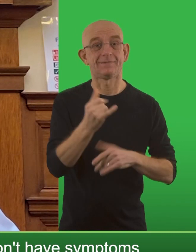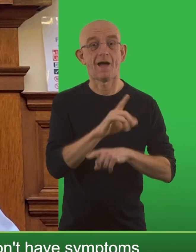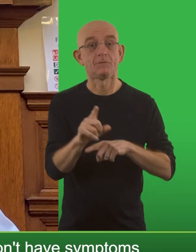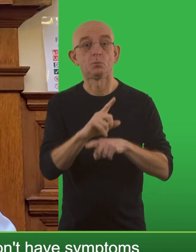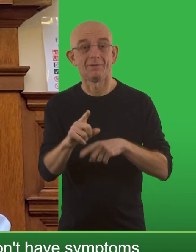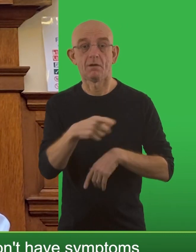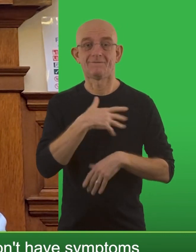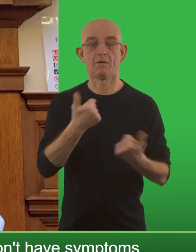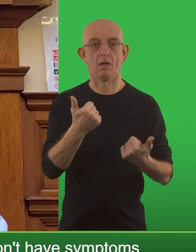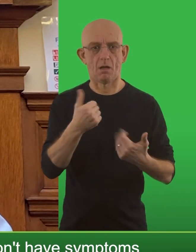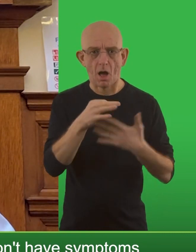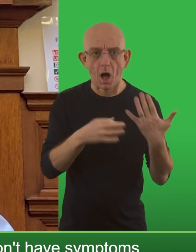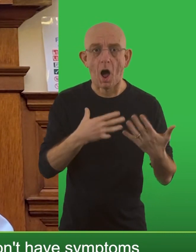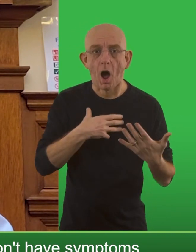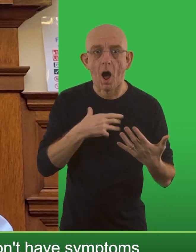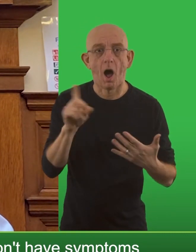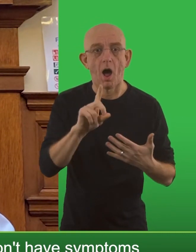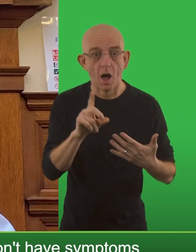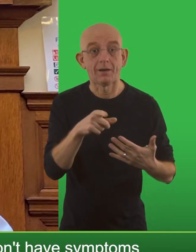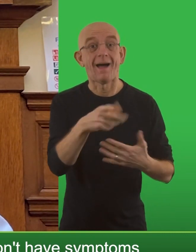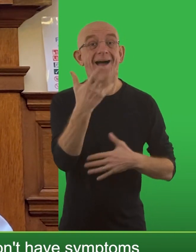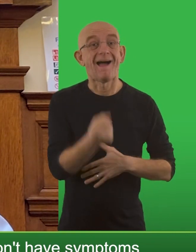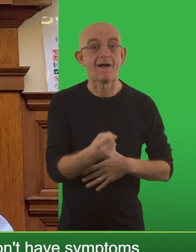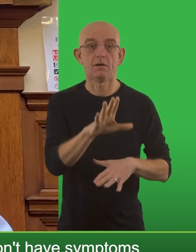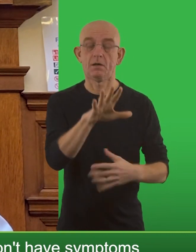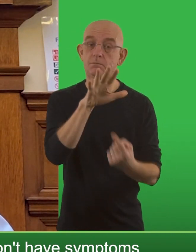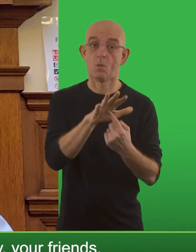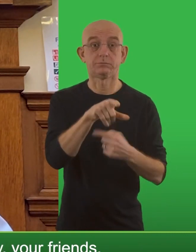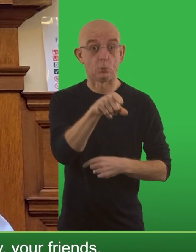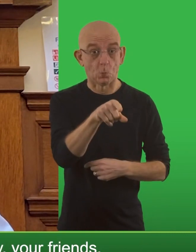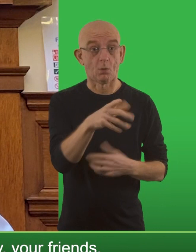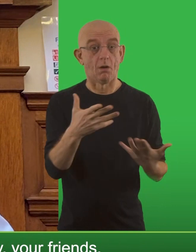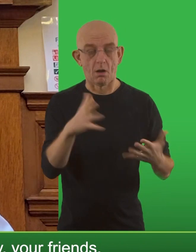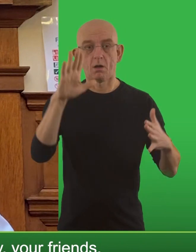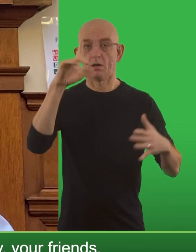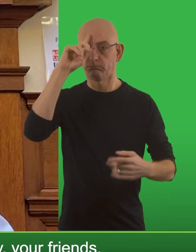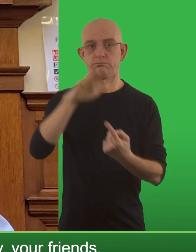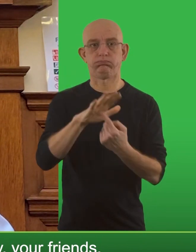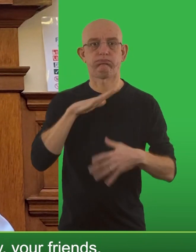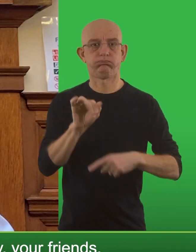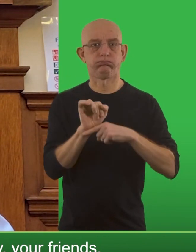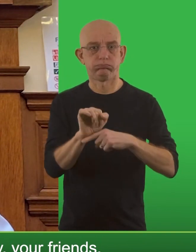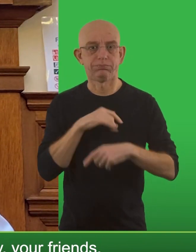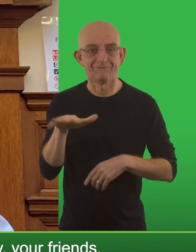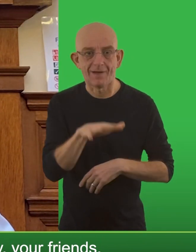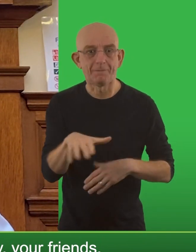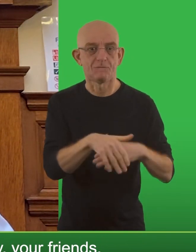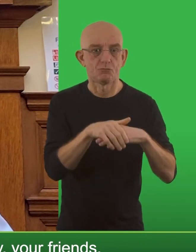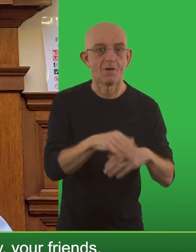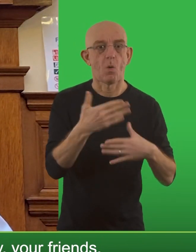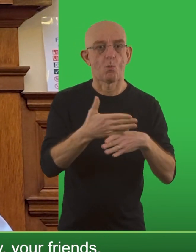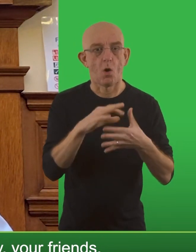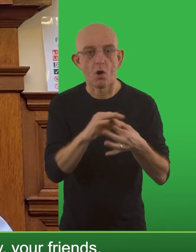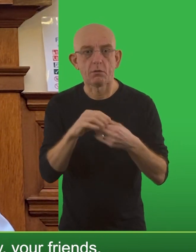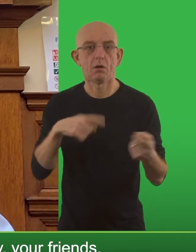have symptoms, and self-isolating if you test positive, really importantly, you're helping to protect your family, your friends, your colleagues,